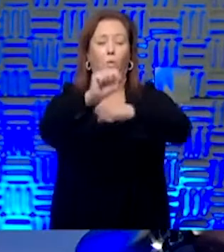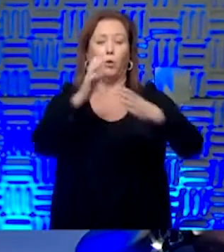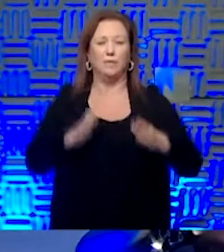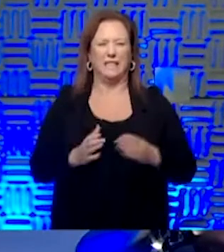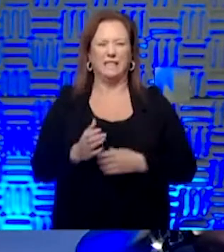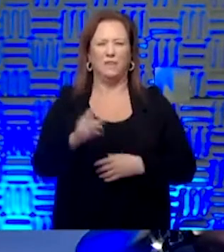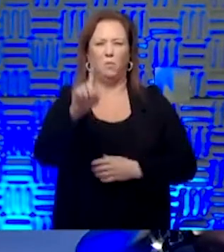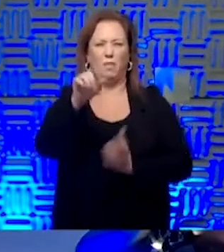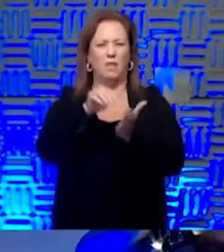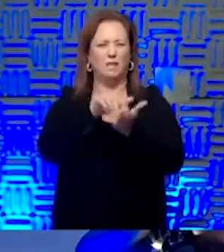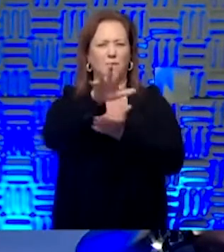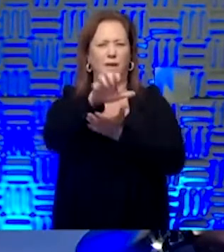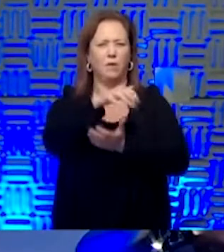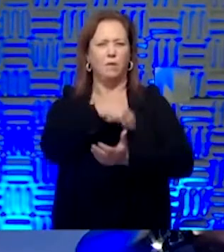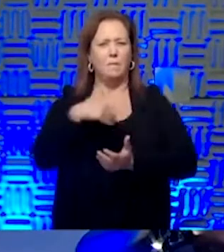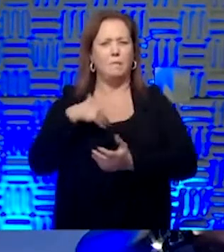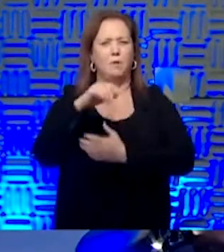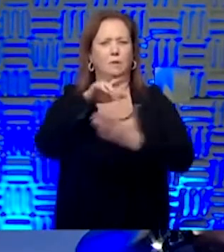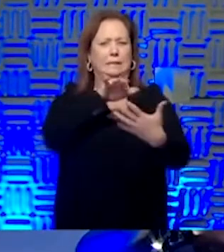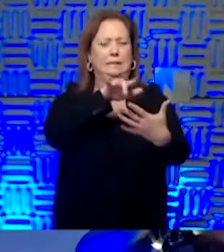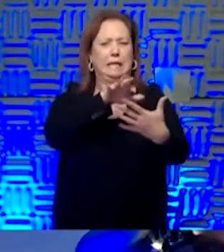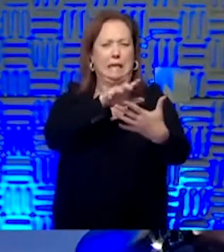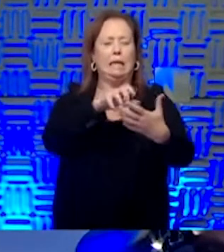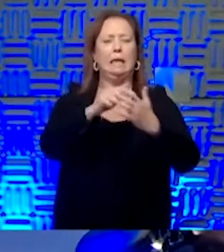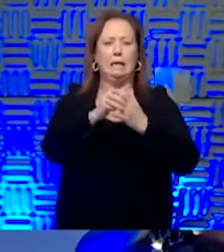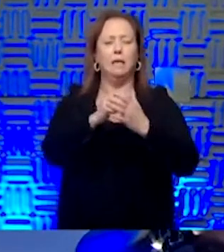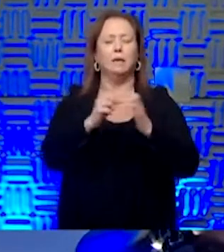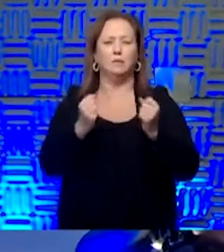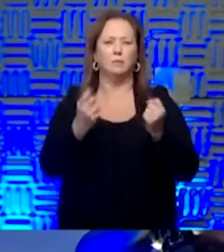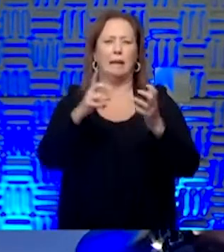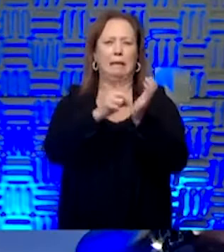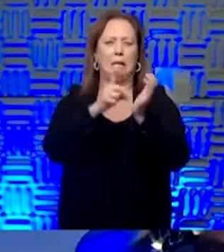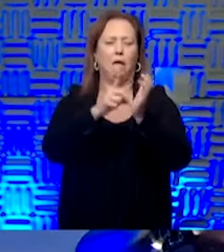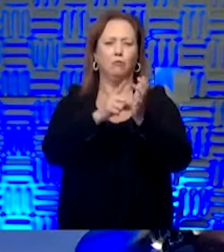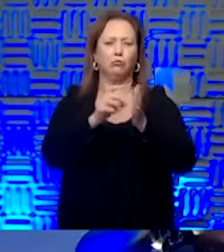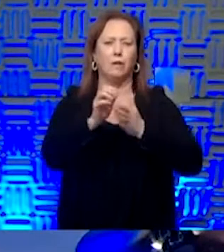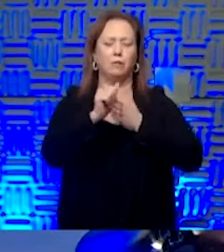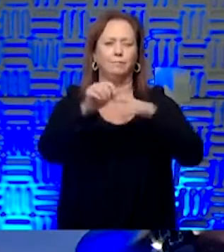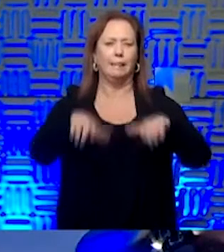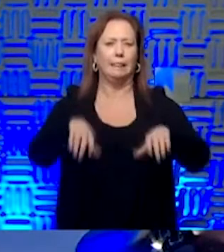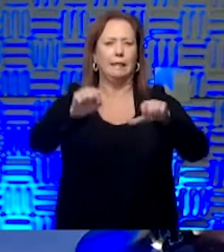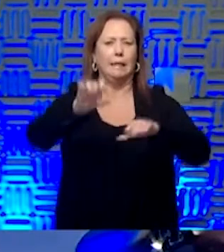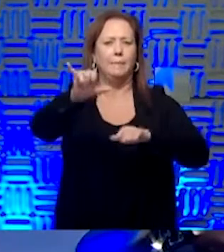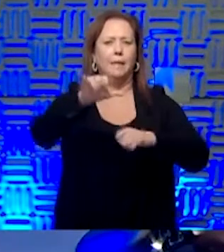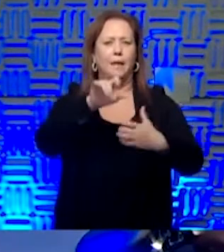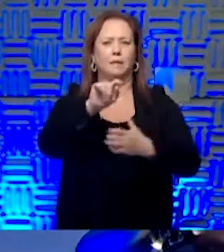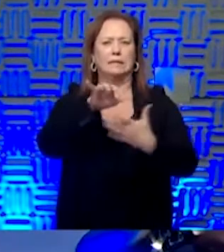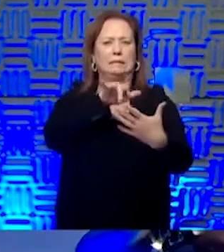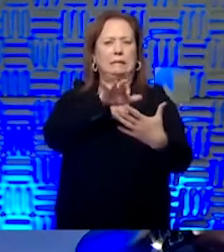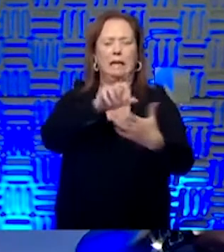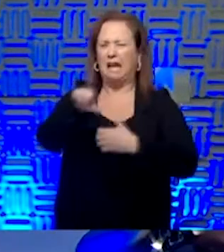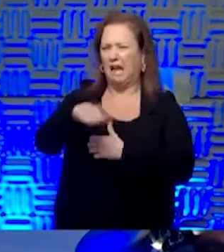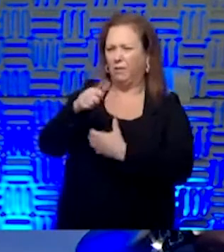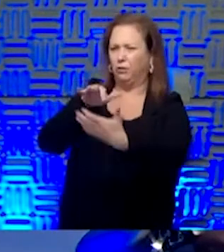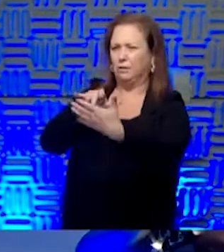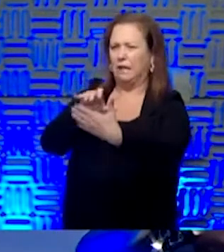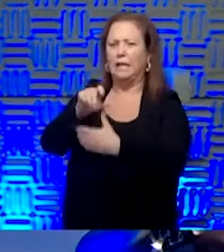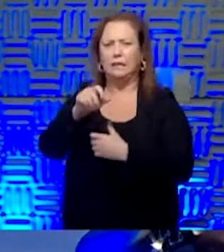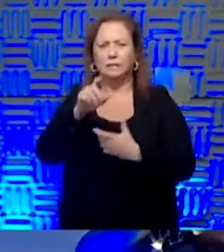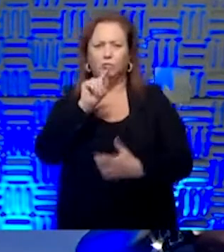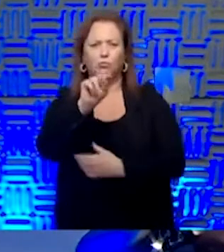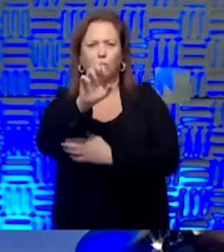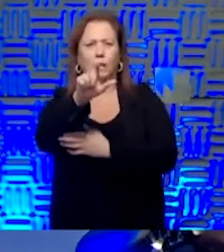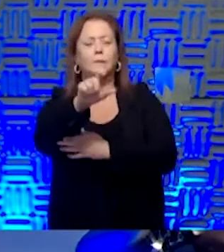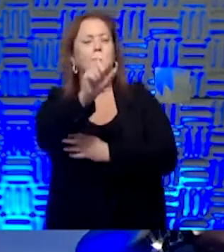our investigators, a couple of our folks, Dr. Mario Castro and Dr. Salate, are leading on that. And then I know there's some other trials too that are being looked at, Dana.